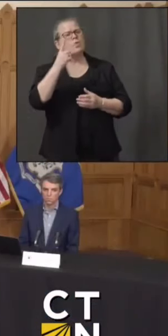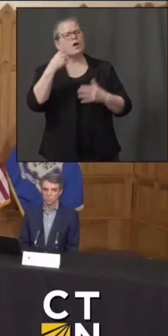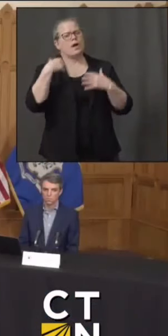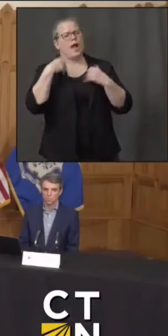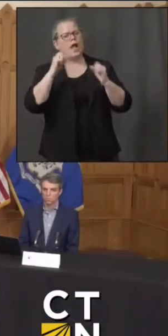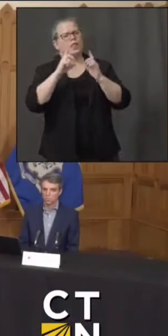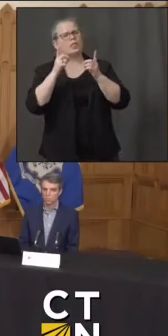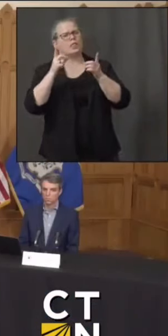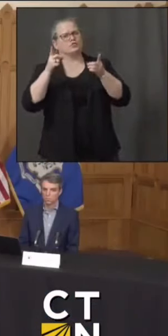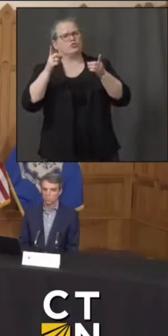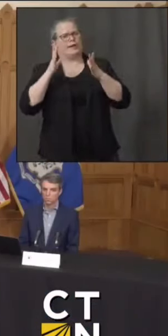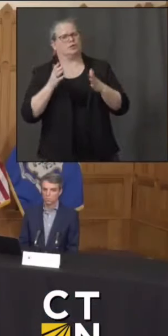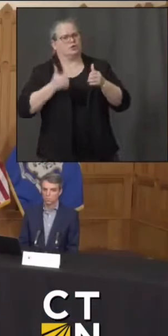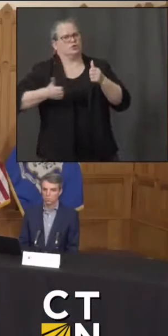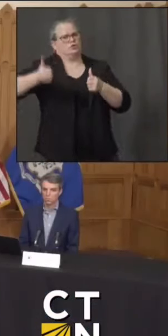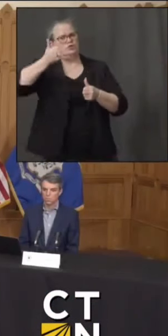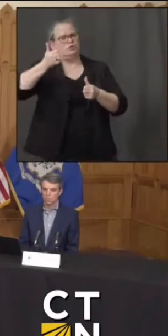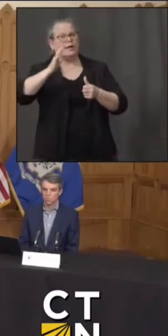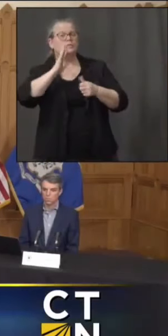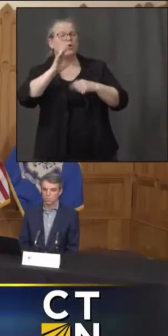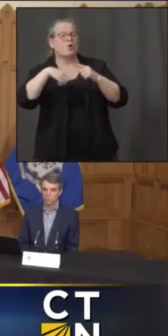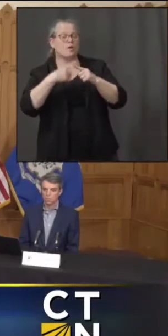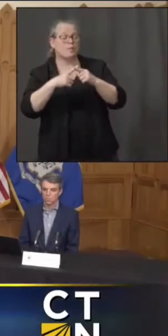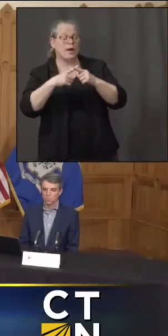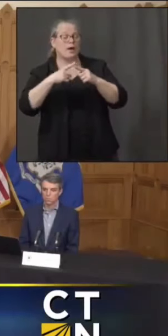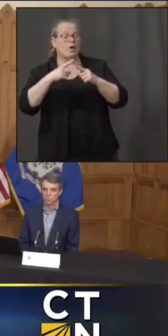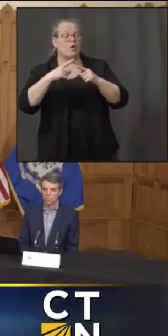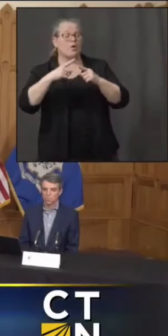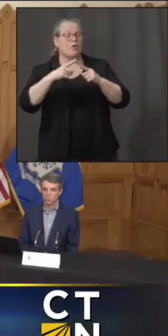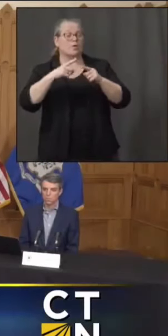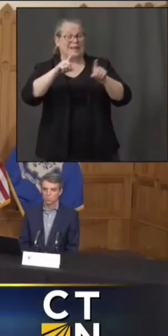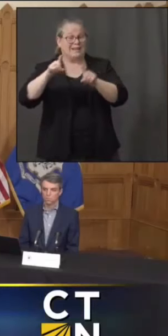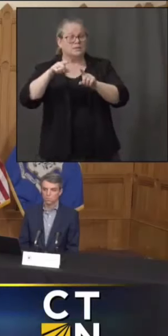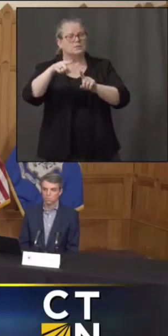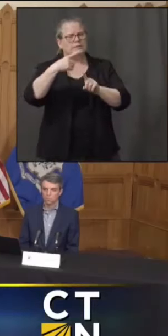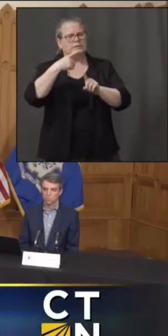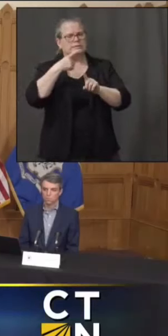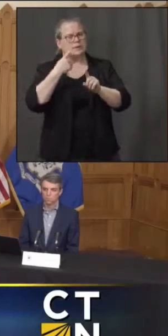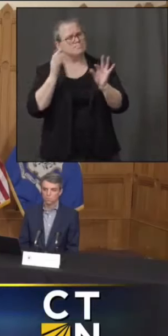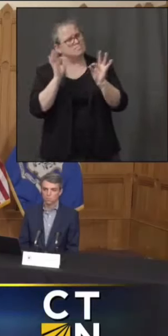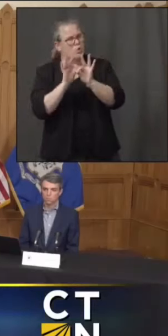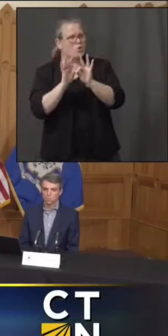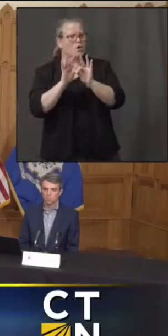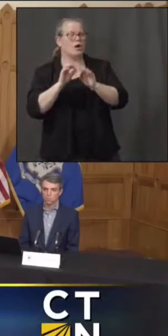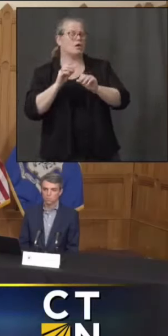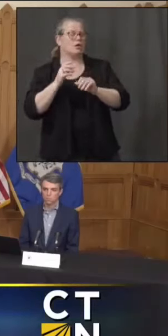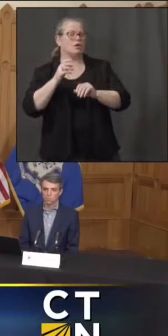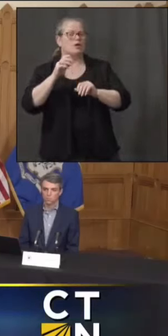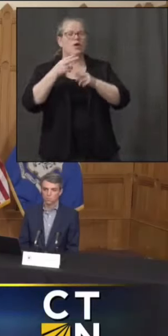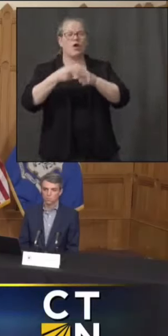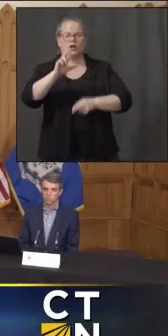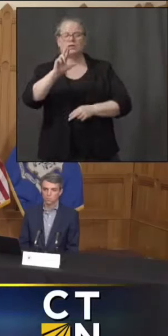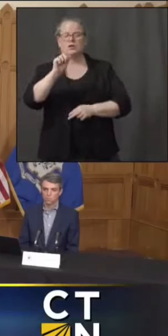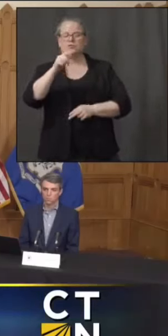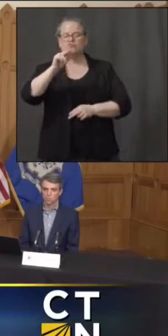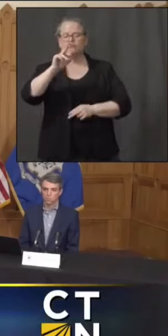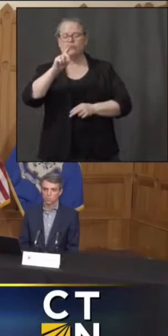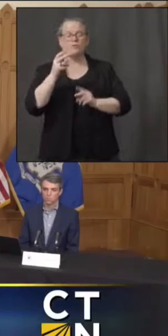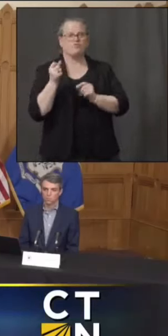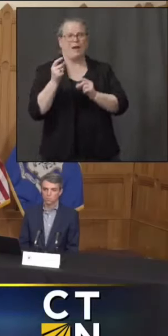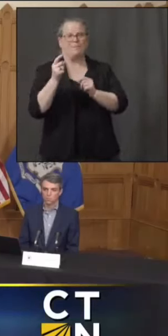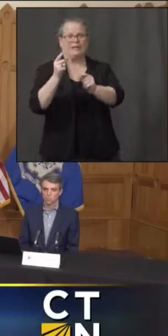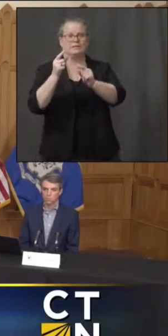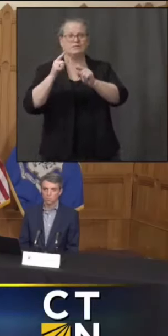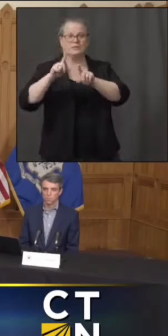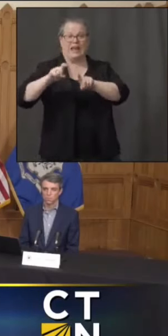said rapid testing will be a key to this working well, for the simple reason that if you get